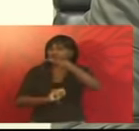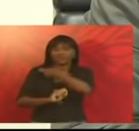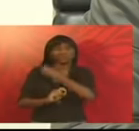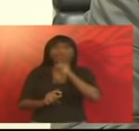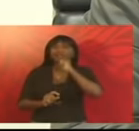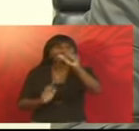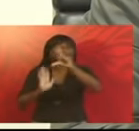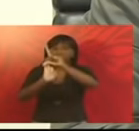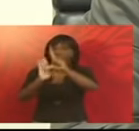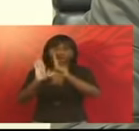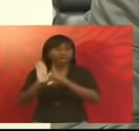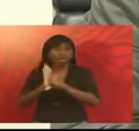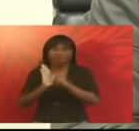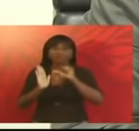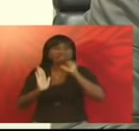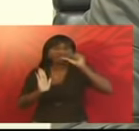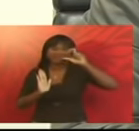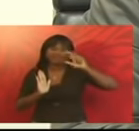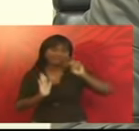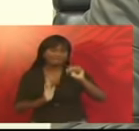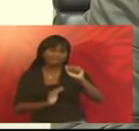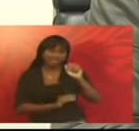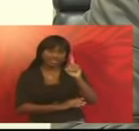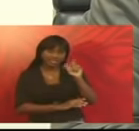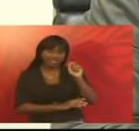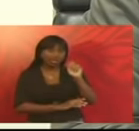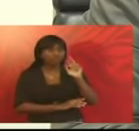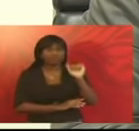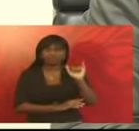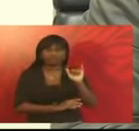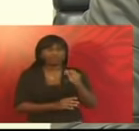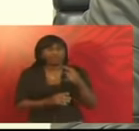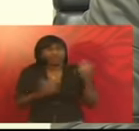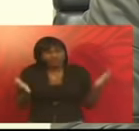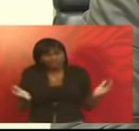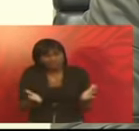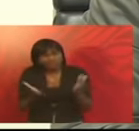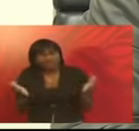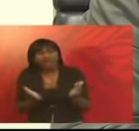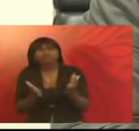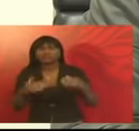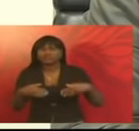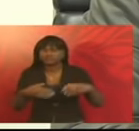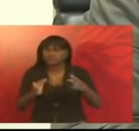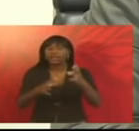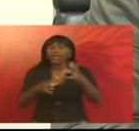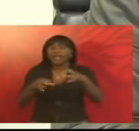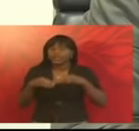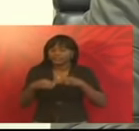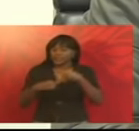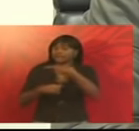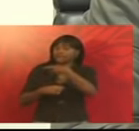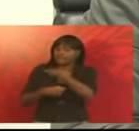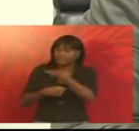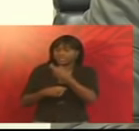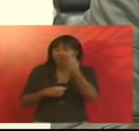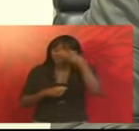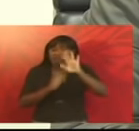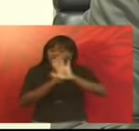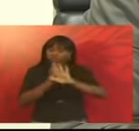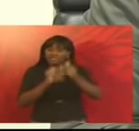mandatory, and we continue just to encourage the population to take the vaccine, both for their own sake in terms of reducing